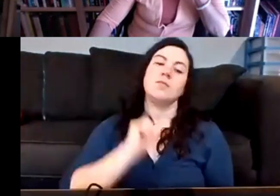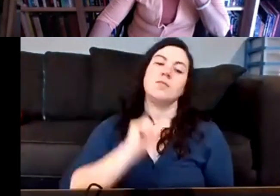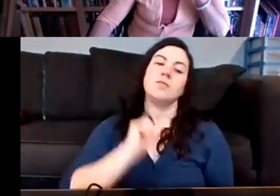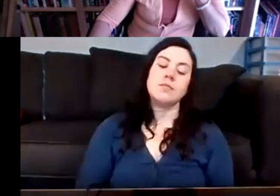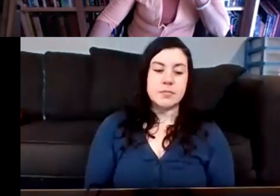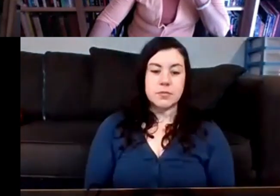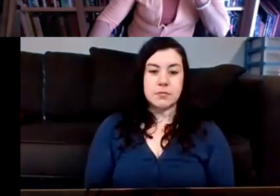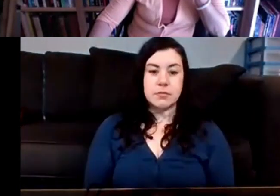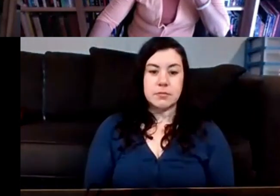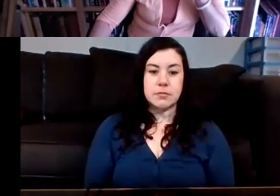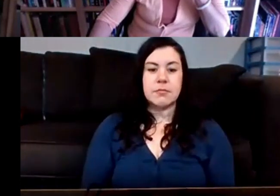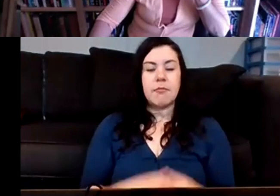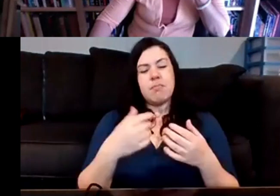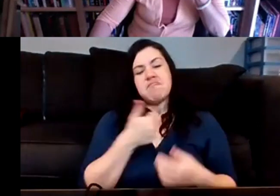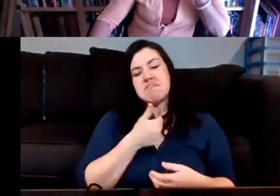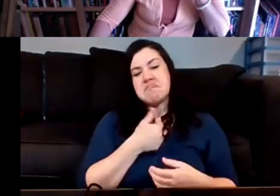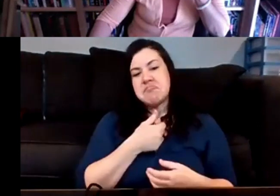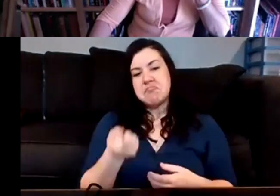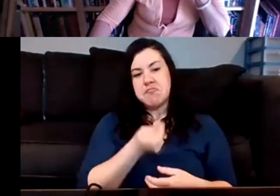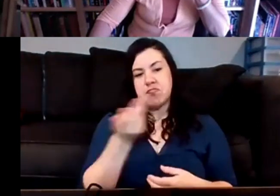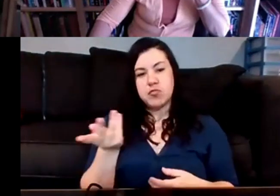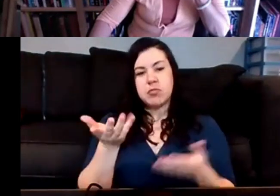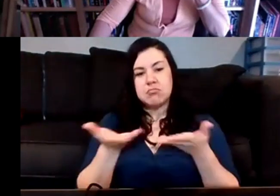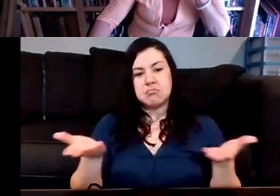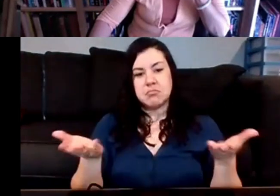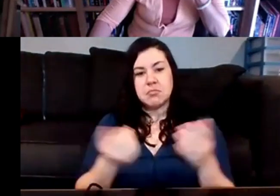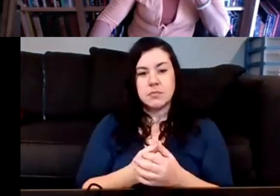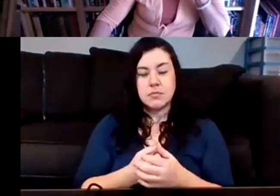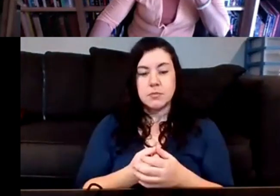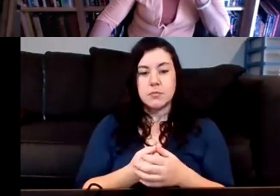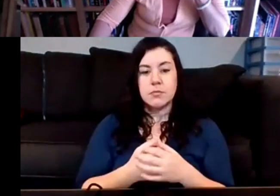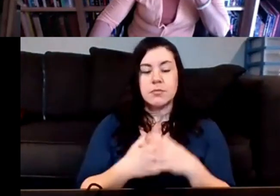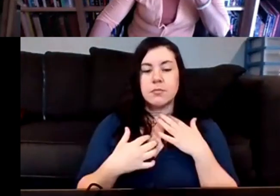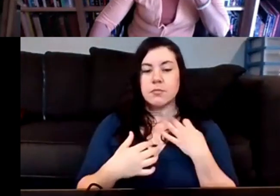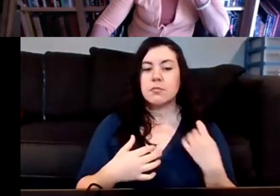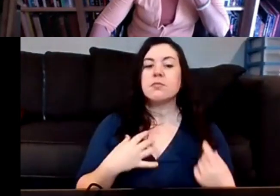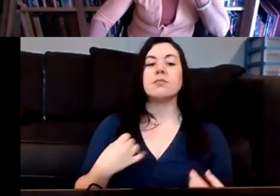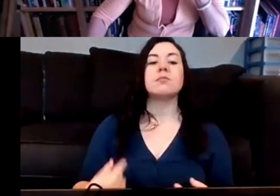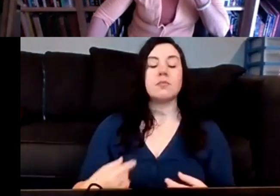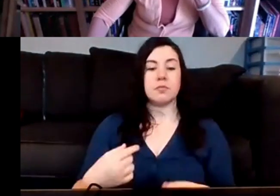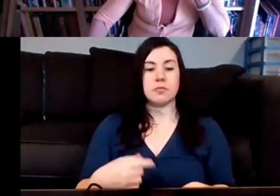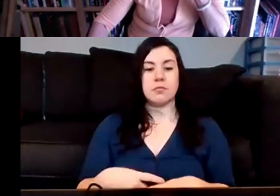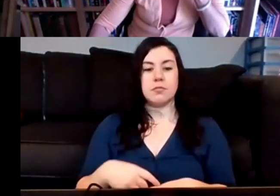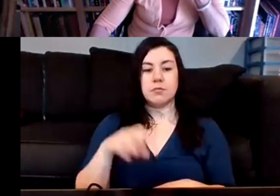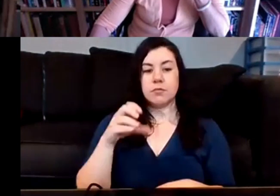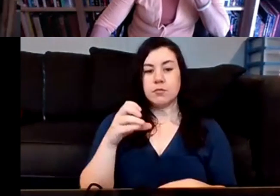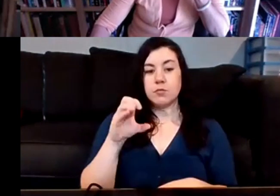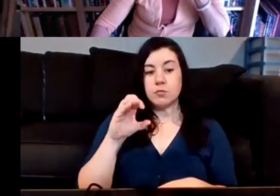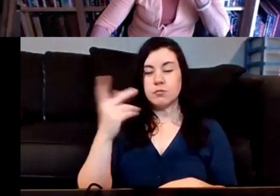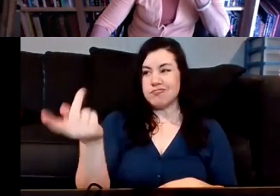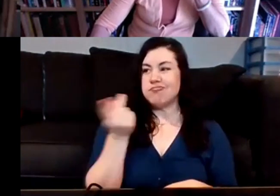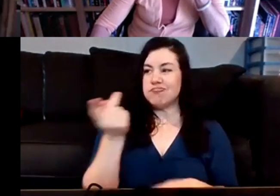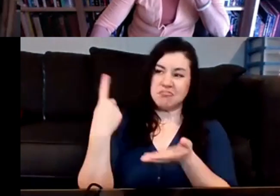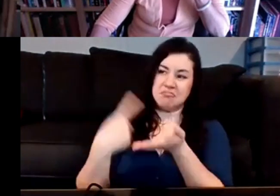I had a couple things too. One thing that I'm thinking about, and I think that Christina, you and I talked about this